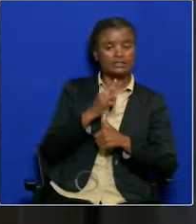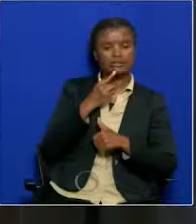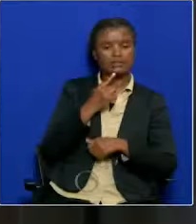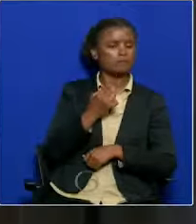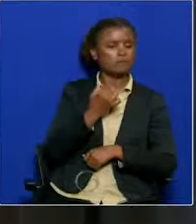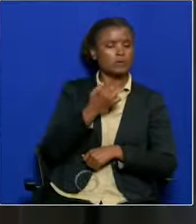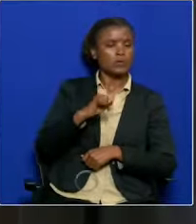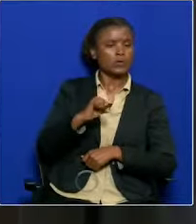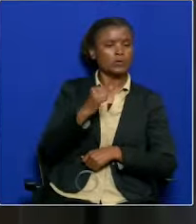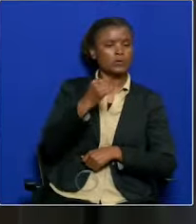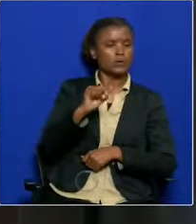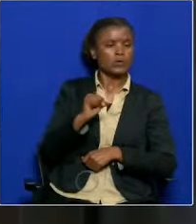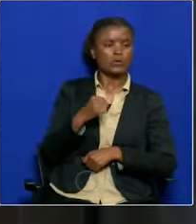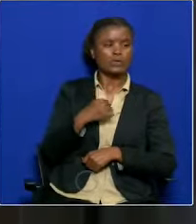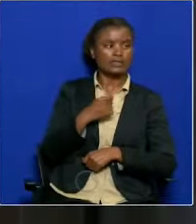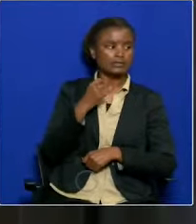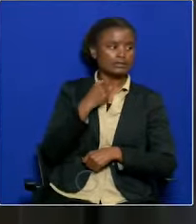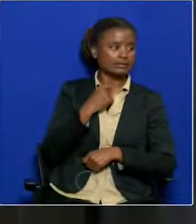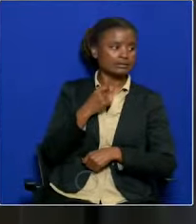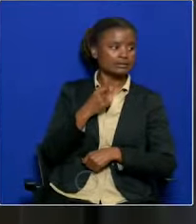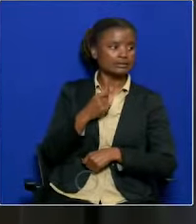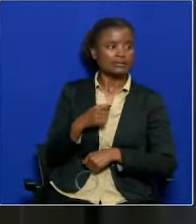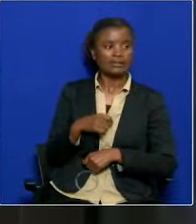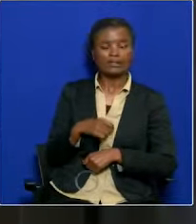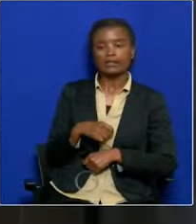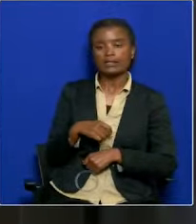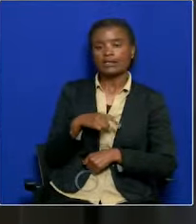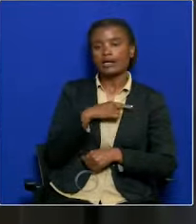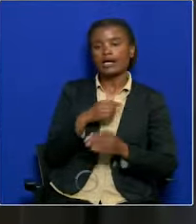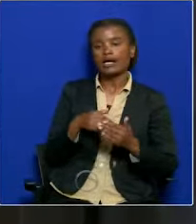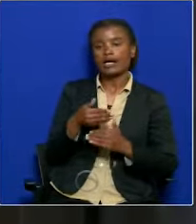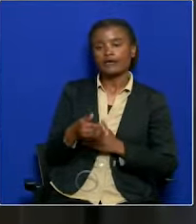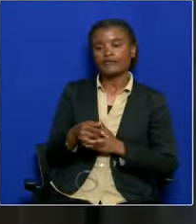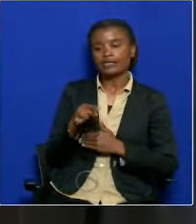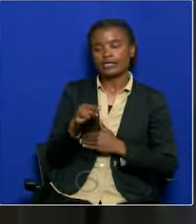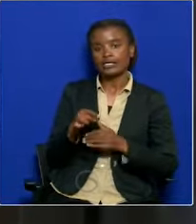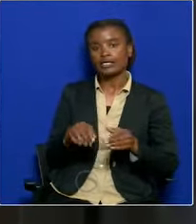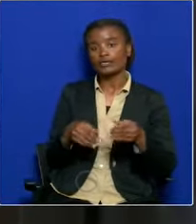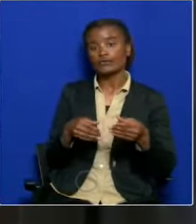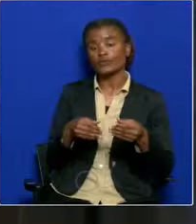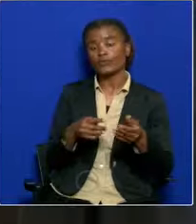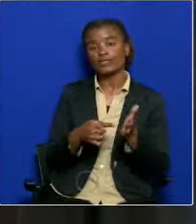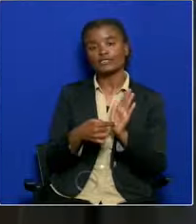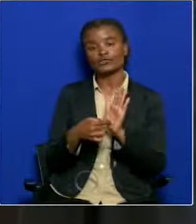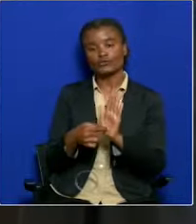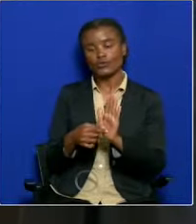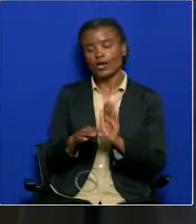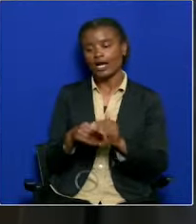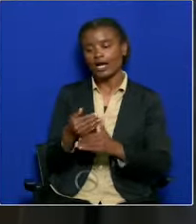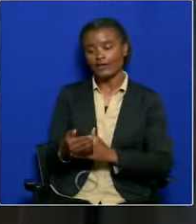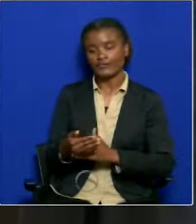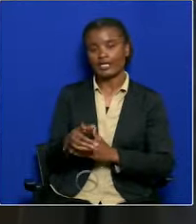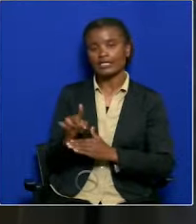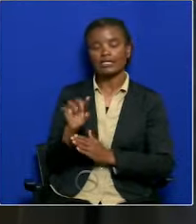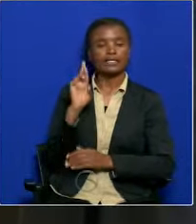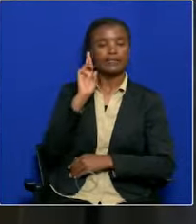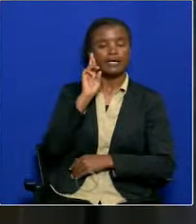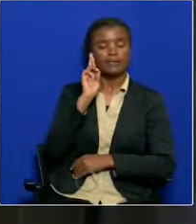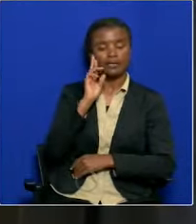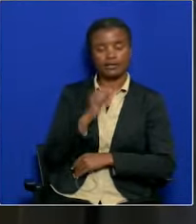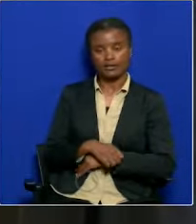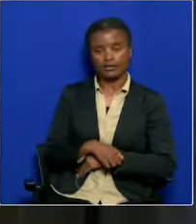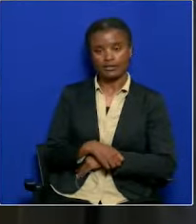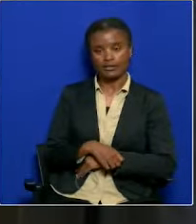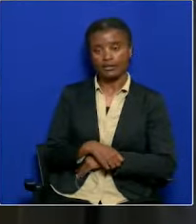know, until they are shown documents, and only then do they suddenly remember. You've known for a couple